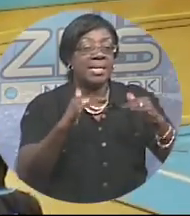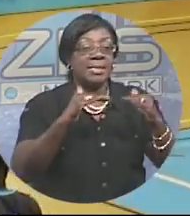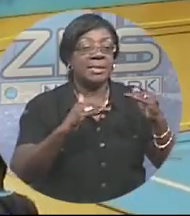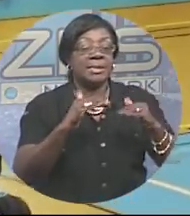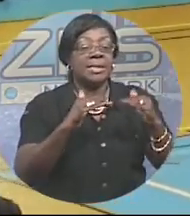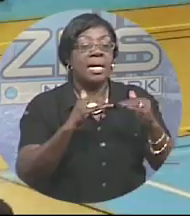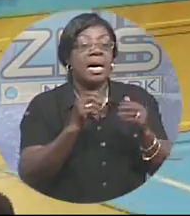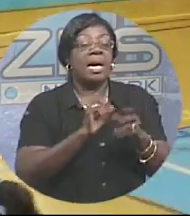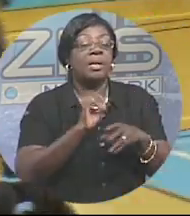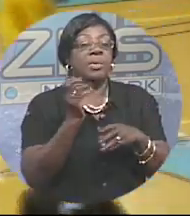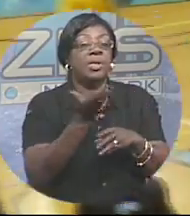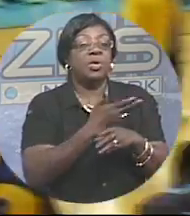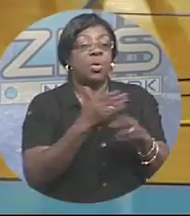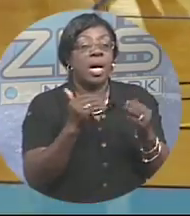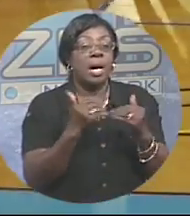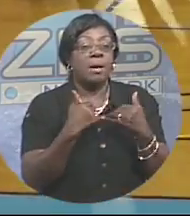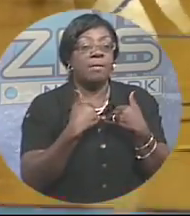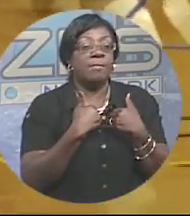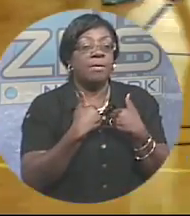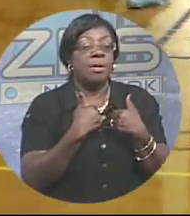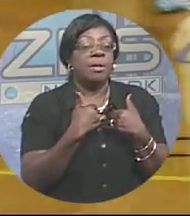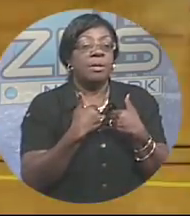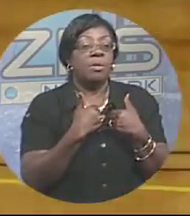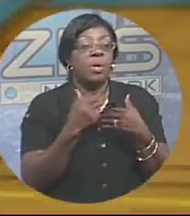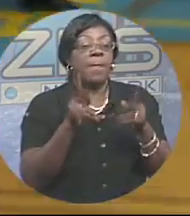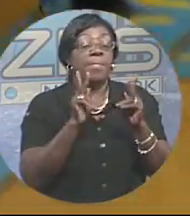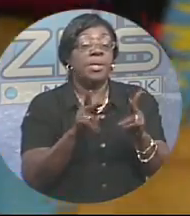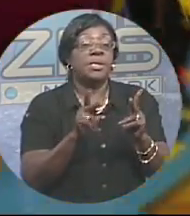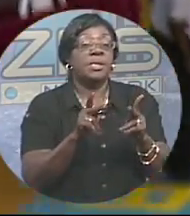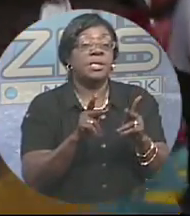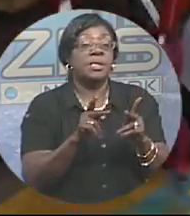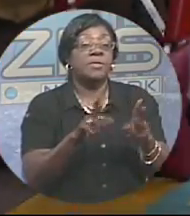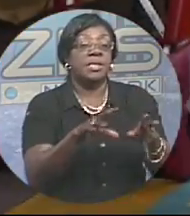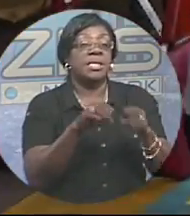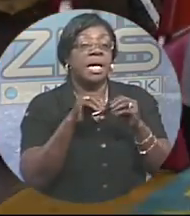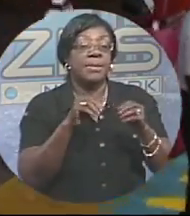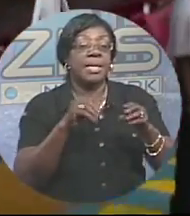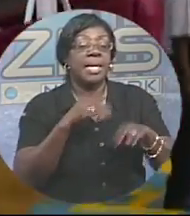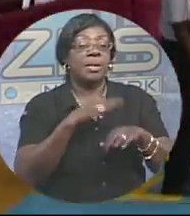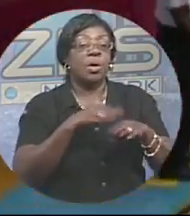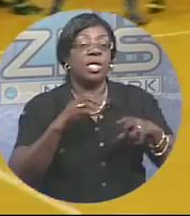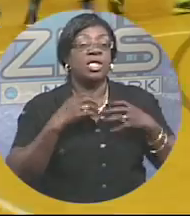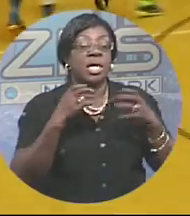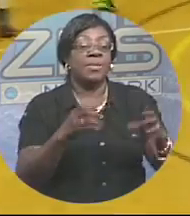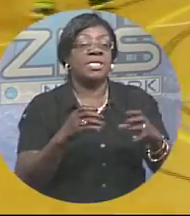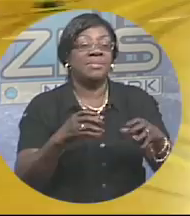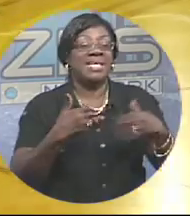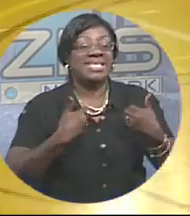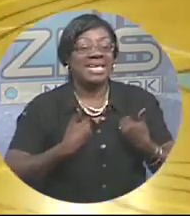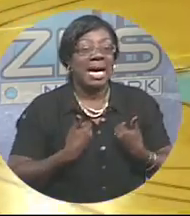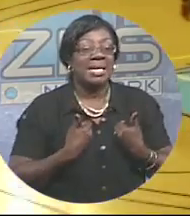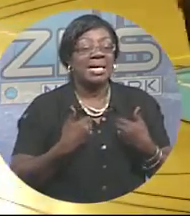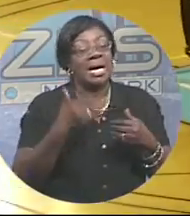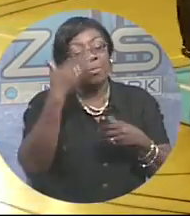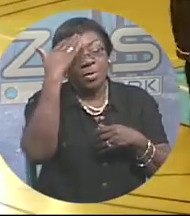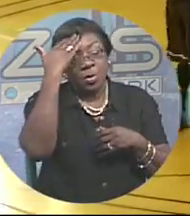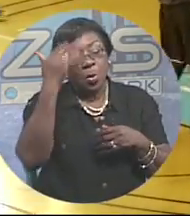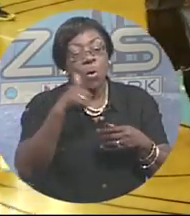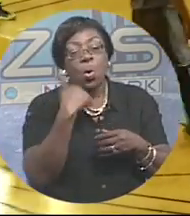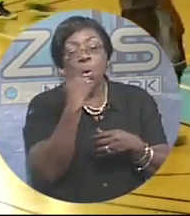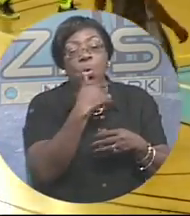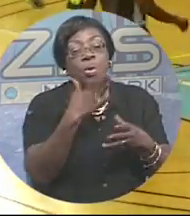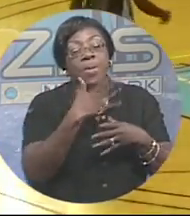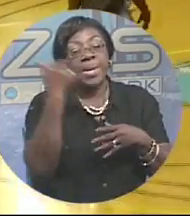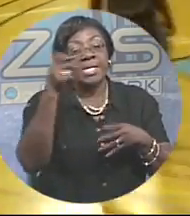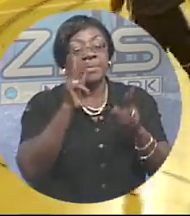excellent. We don't have where persons, by the time they get to the championships, they're tired and you don't really know who the best person is, that kind of thing.